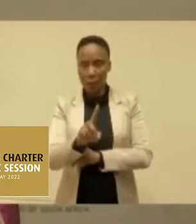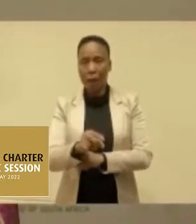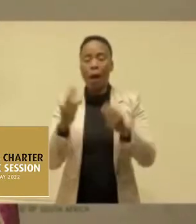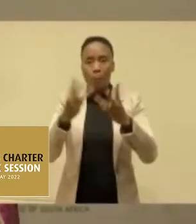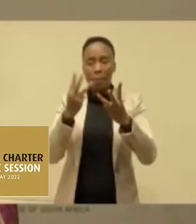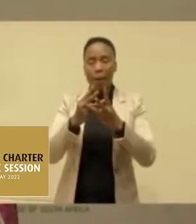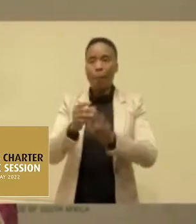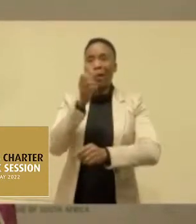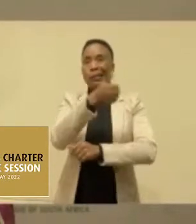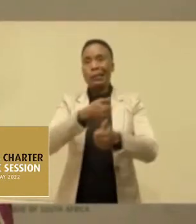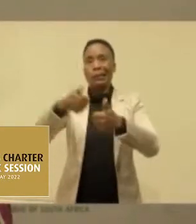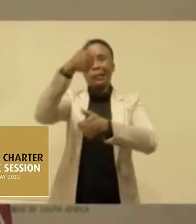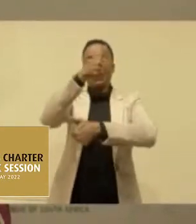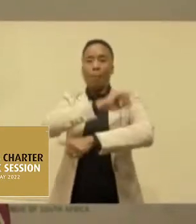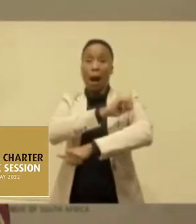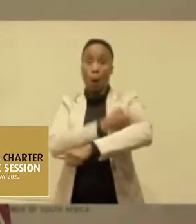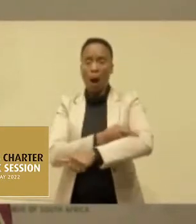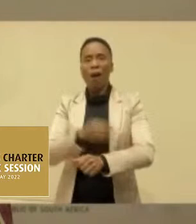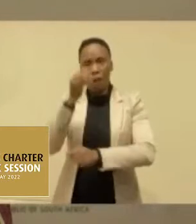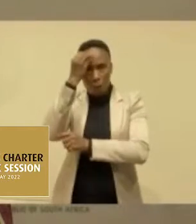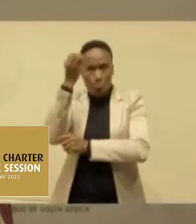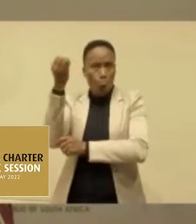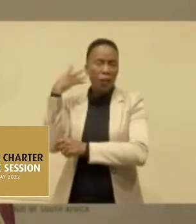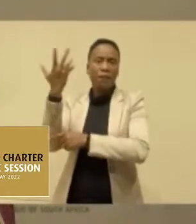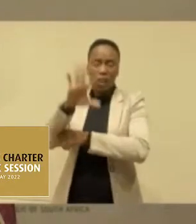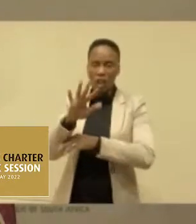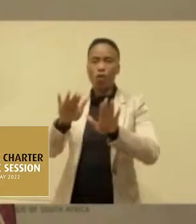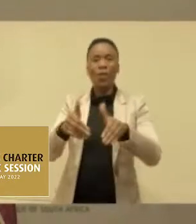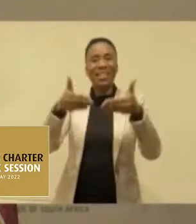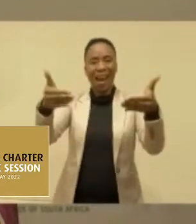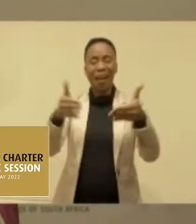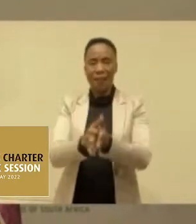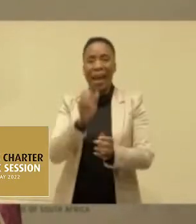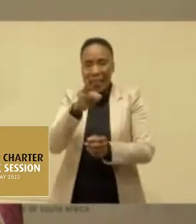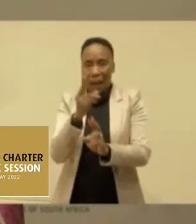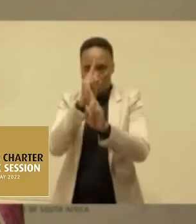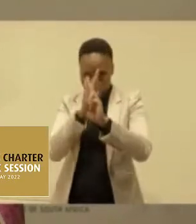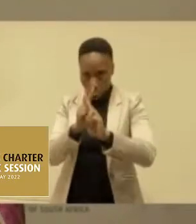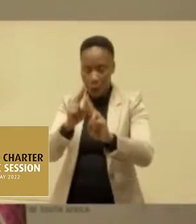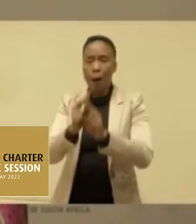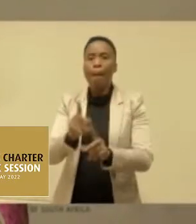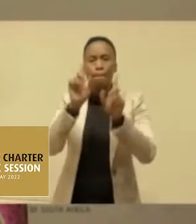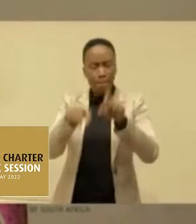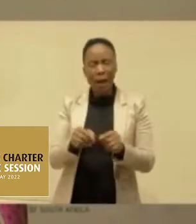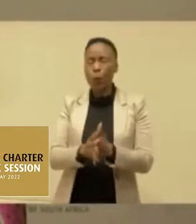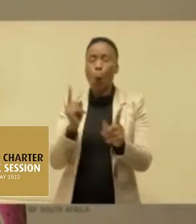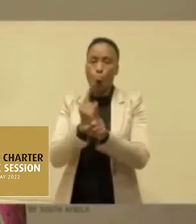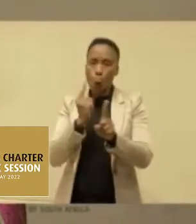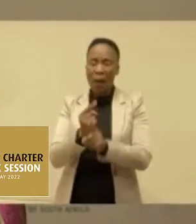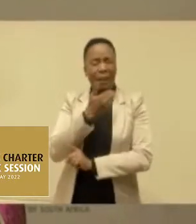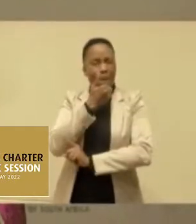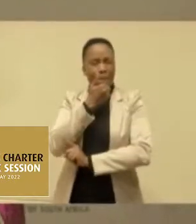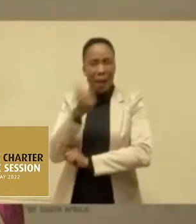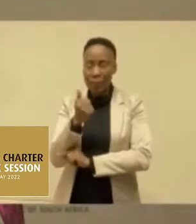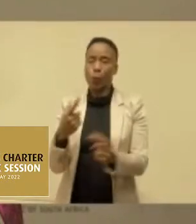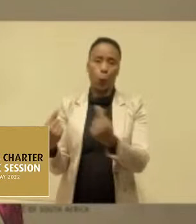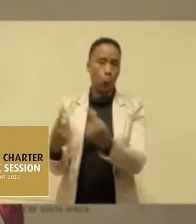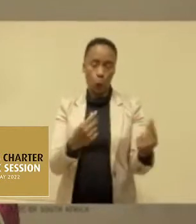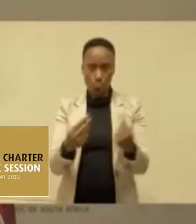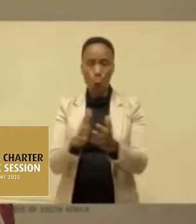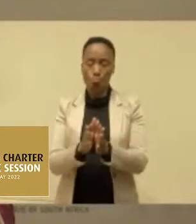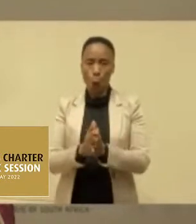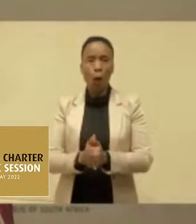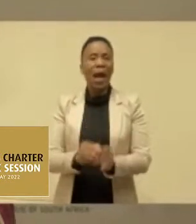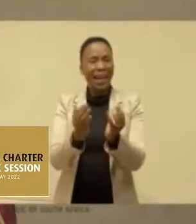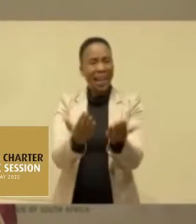have forgotten that to save an honor and we must always give our best without fail nor expect anything to